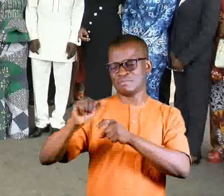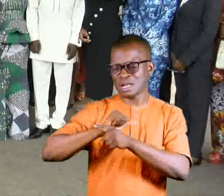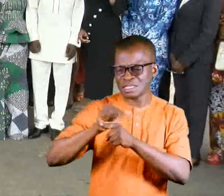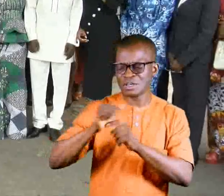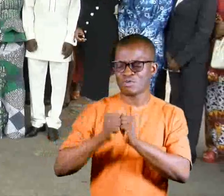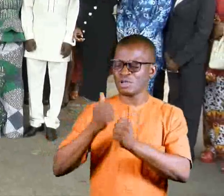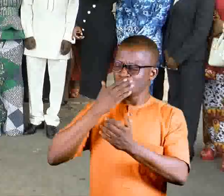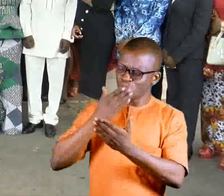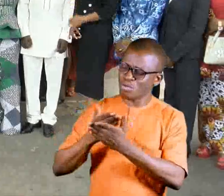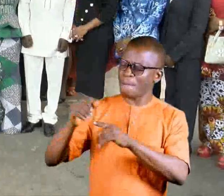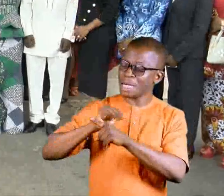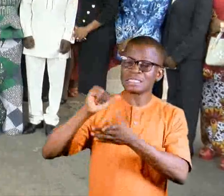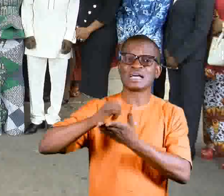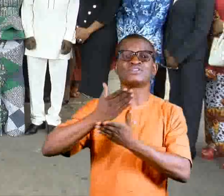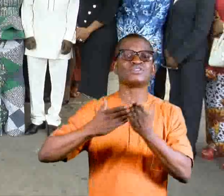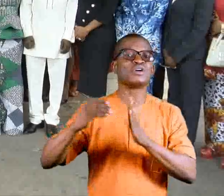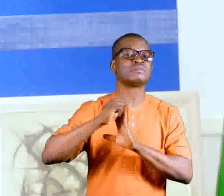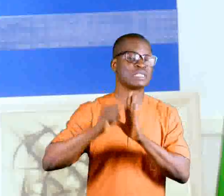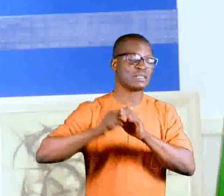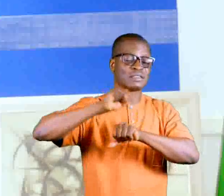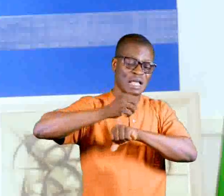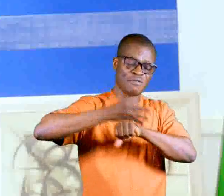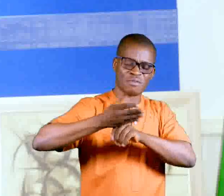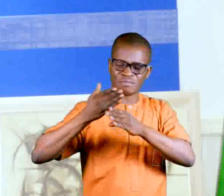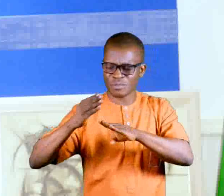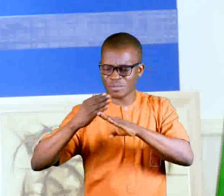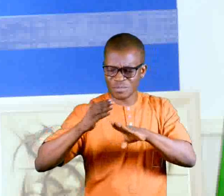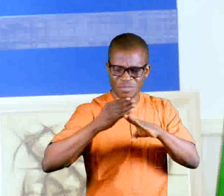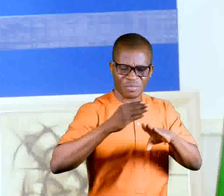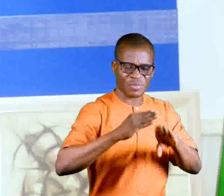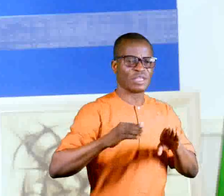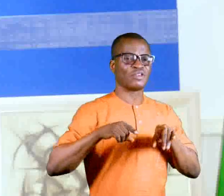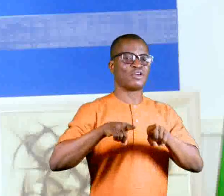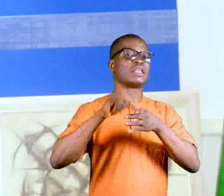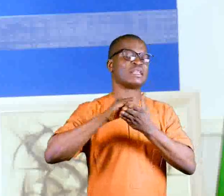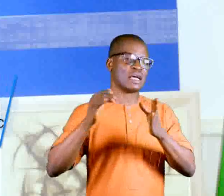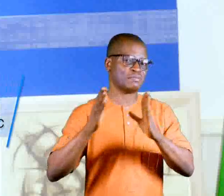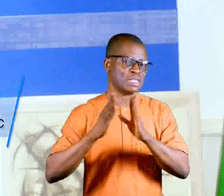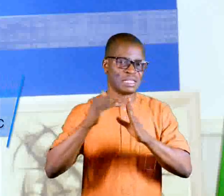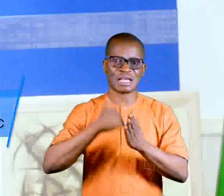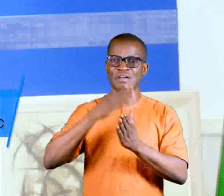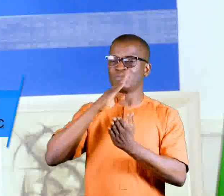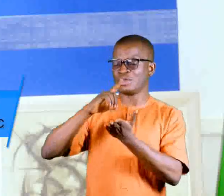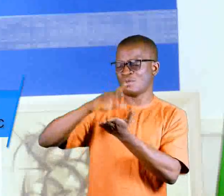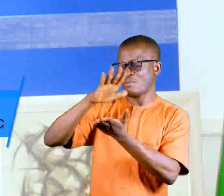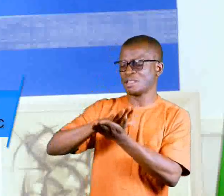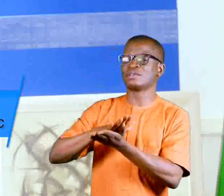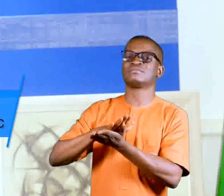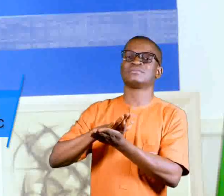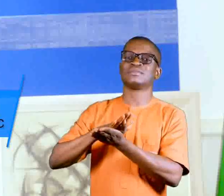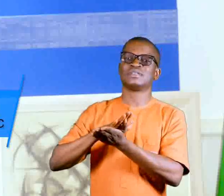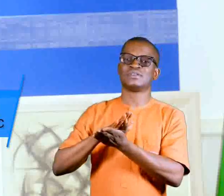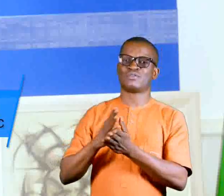promising practices and good practices that some of the state task forces were able to share during the boot camp has been documented